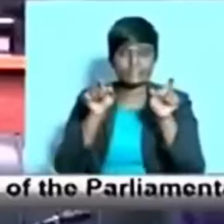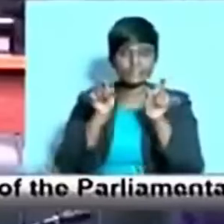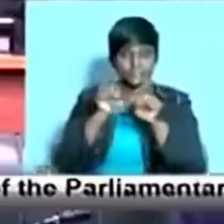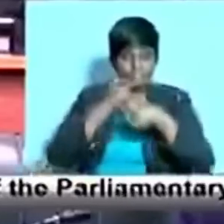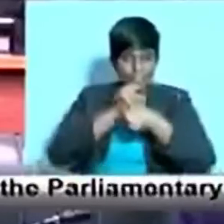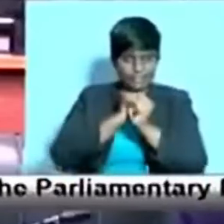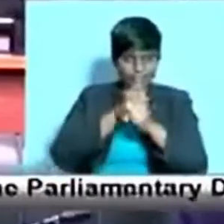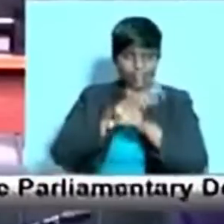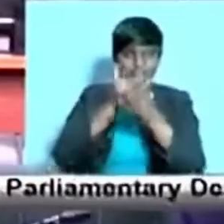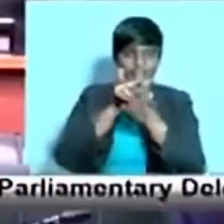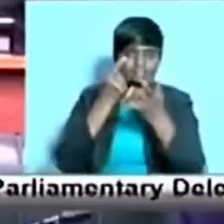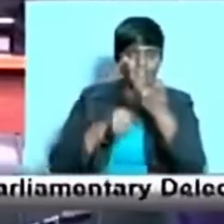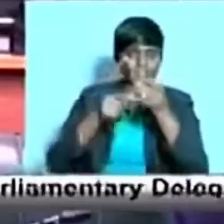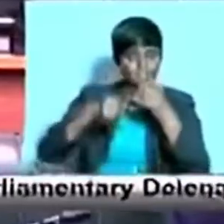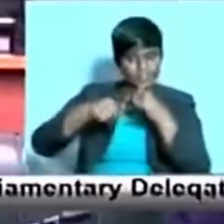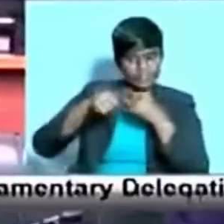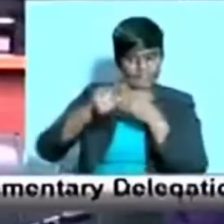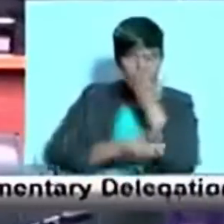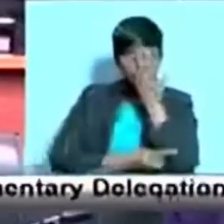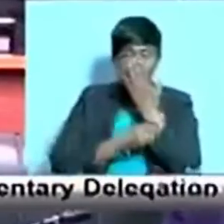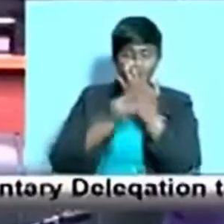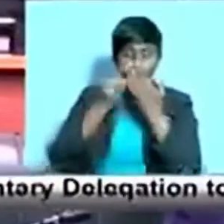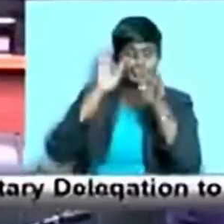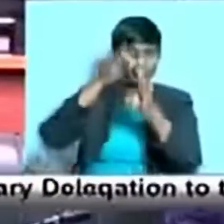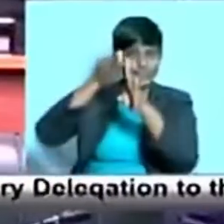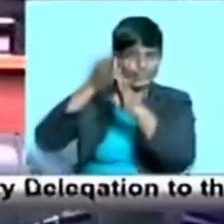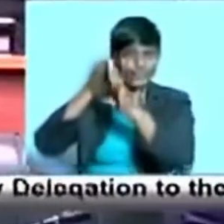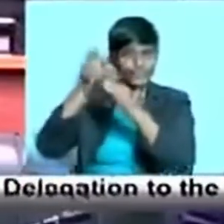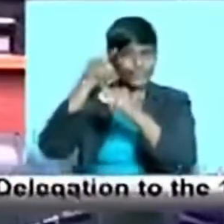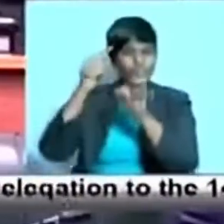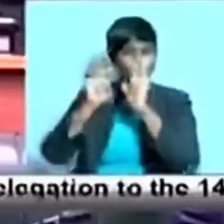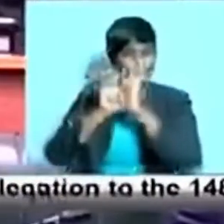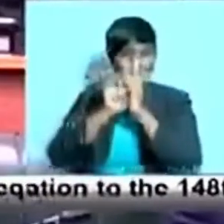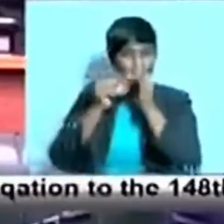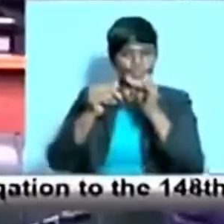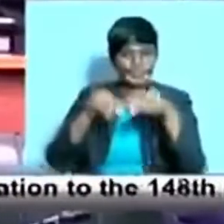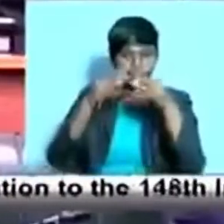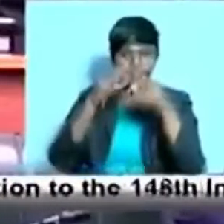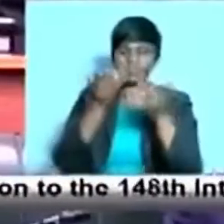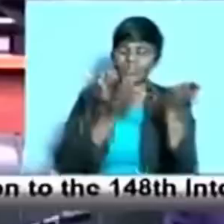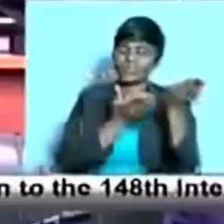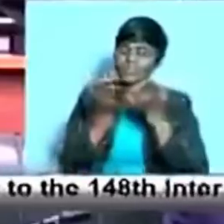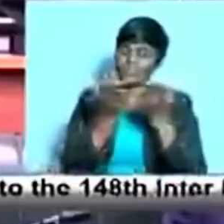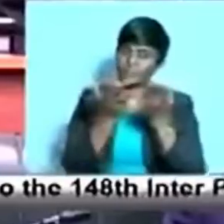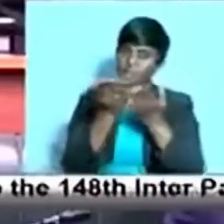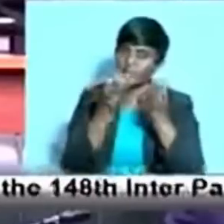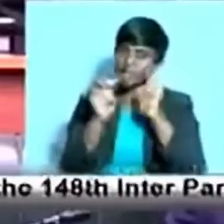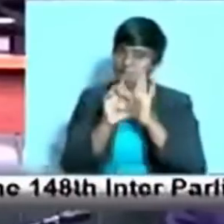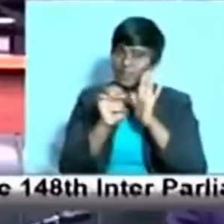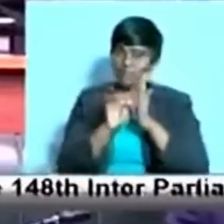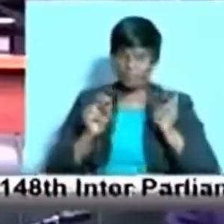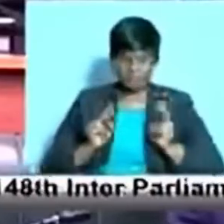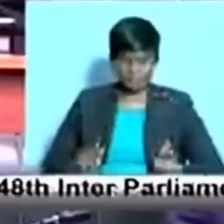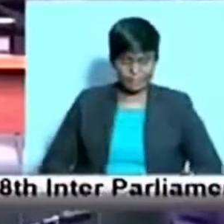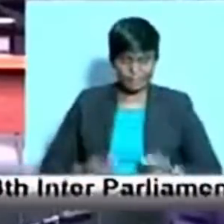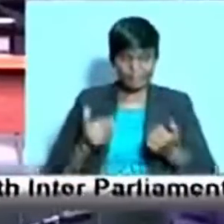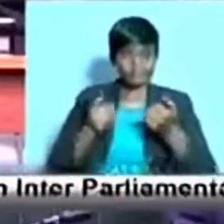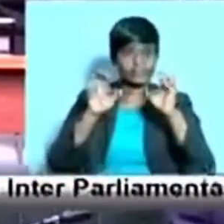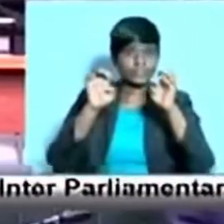the attainment of sustainable development goals. For instance, provision of services such as health,